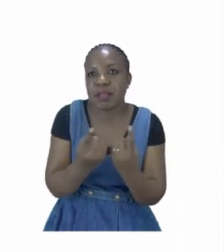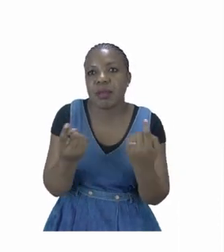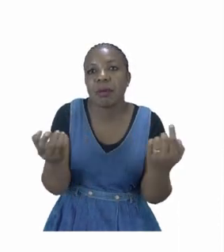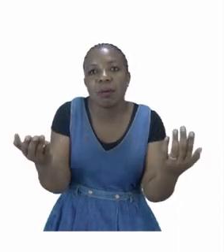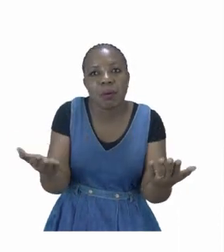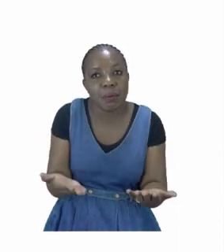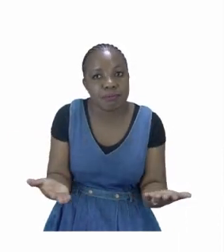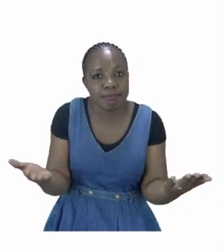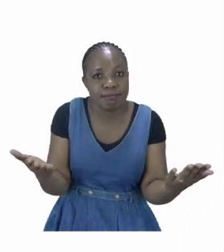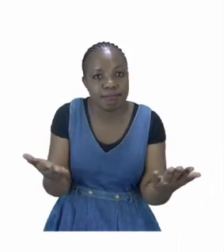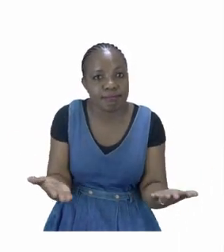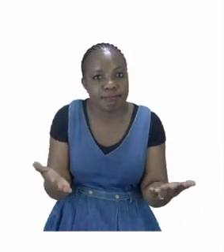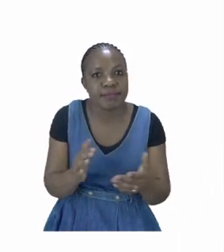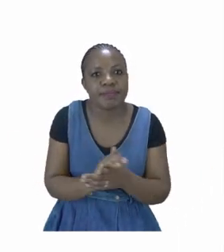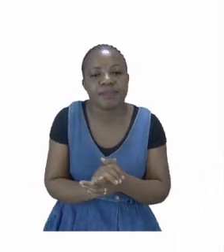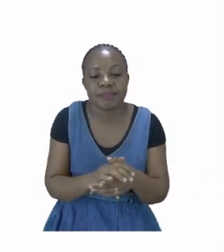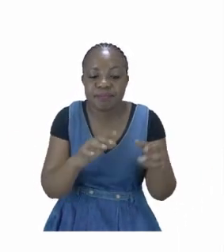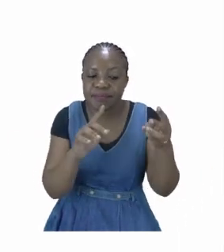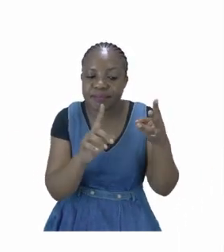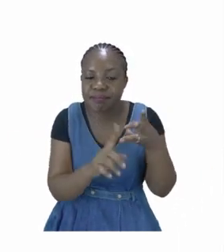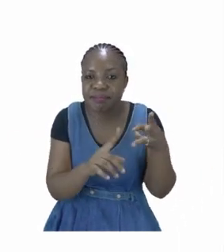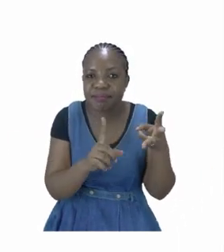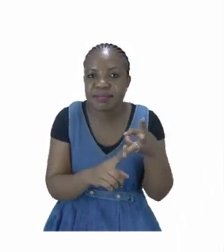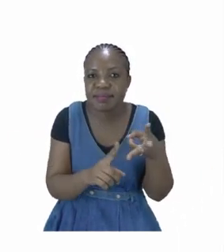Let us read the third one.